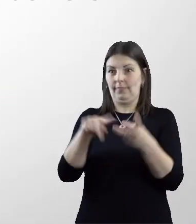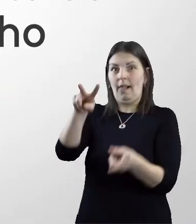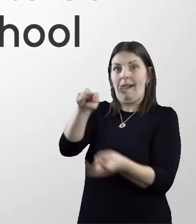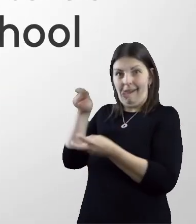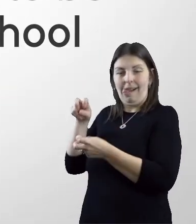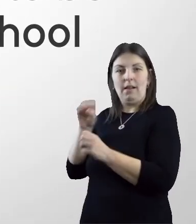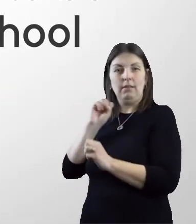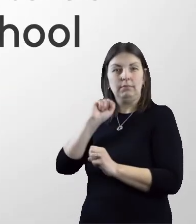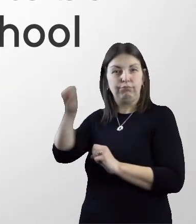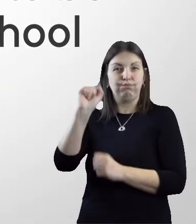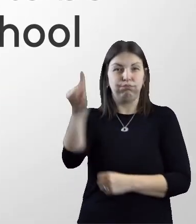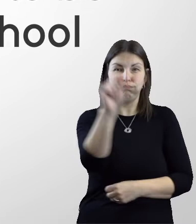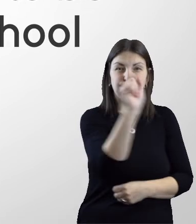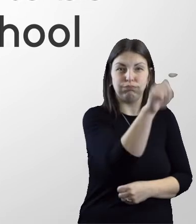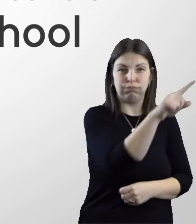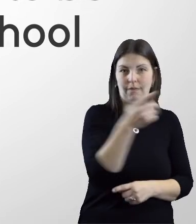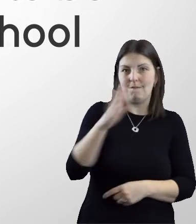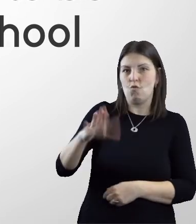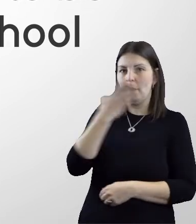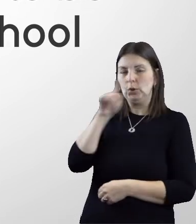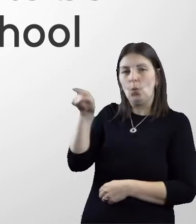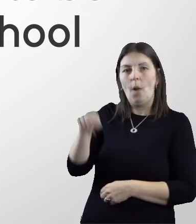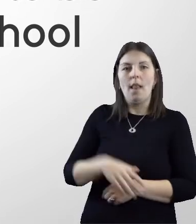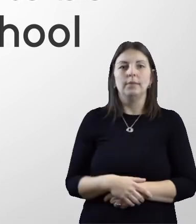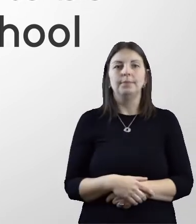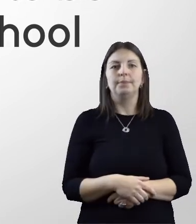Cybercriminals emailed the parents pretending to be from the school.